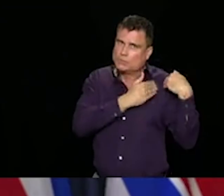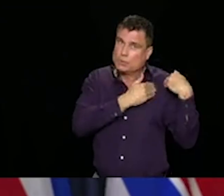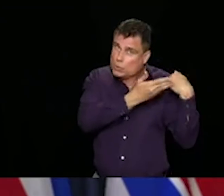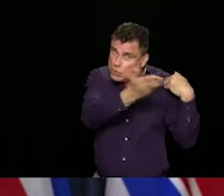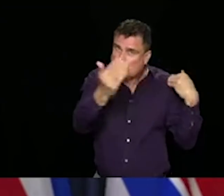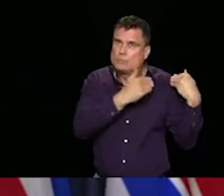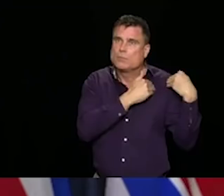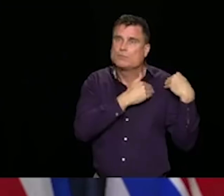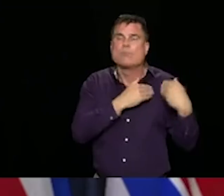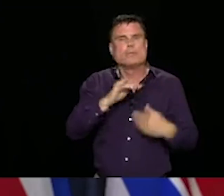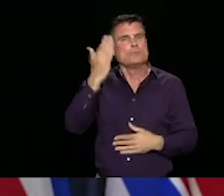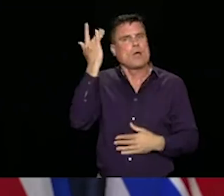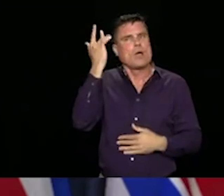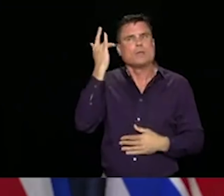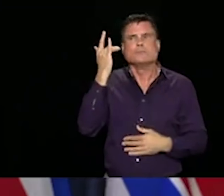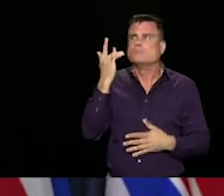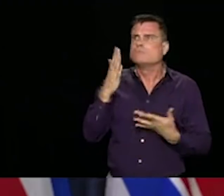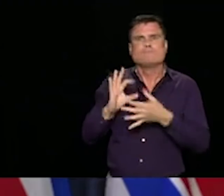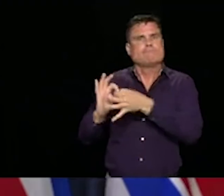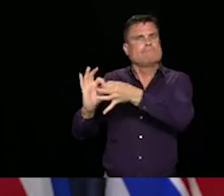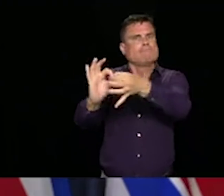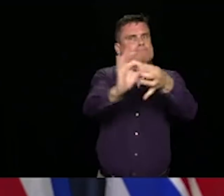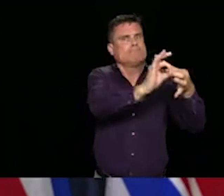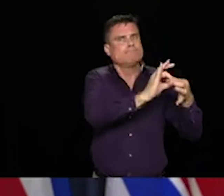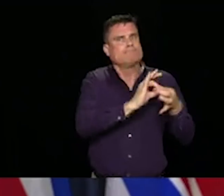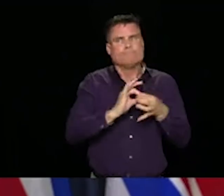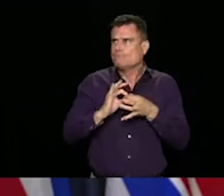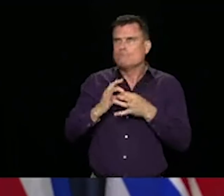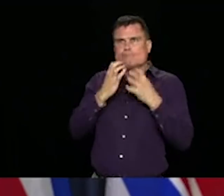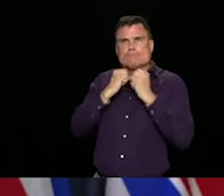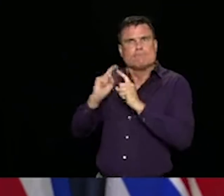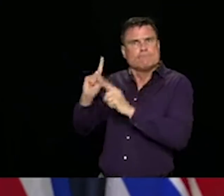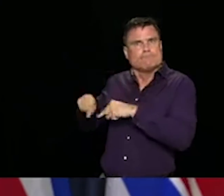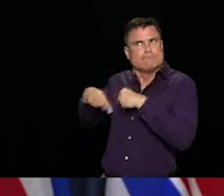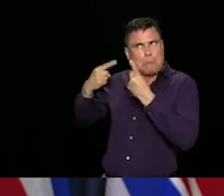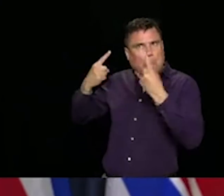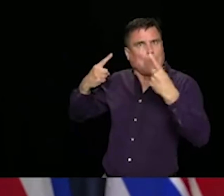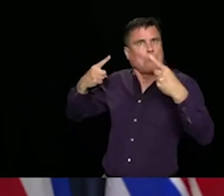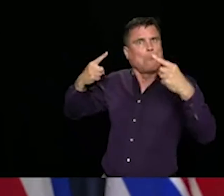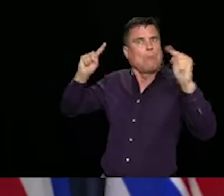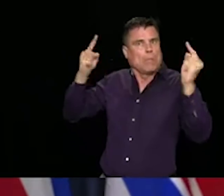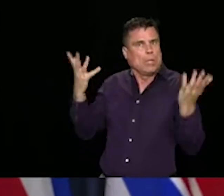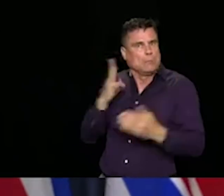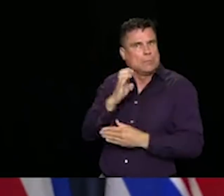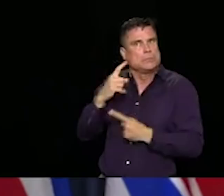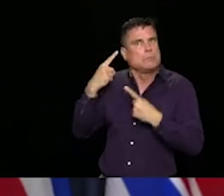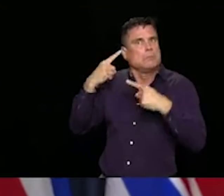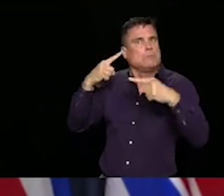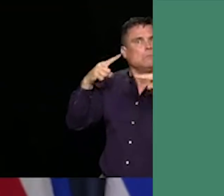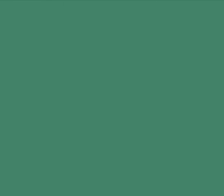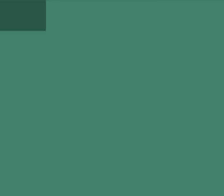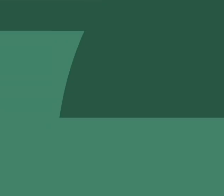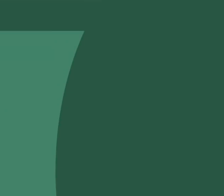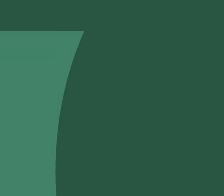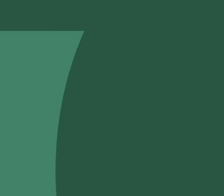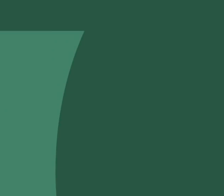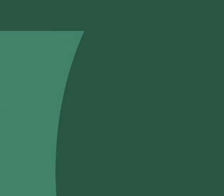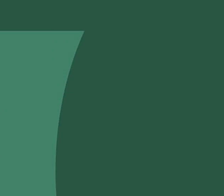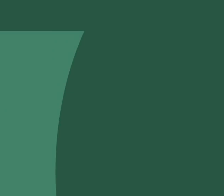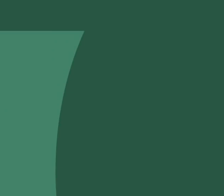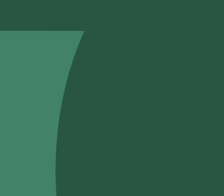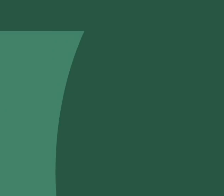what has brought us to this encouraging point in our COVID-19 effort. So again, to everyone in BC, thank you.